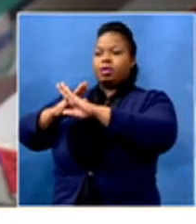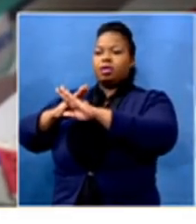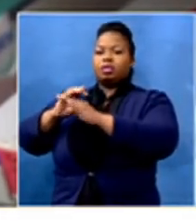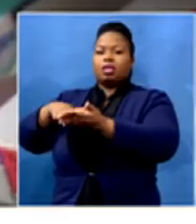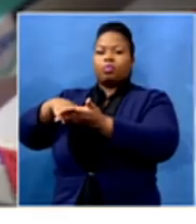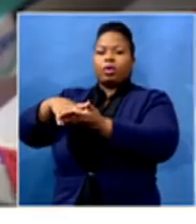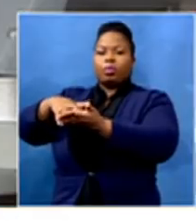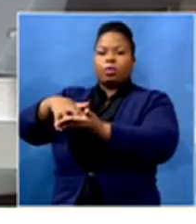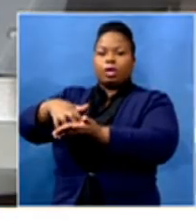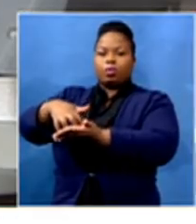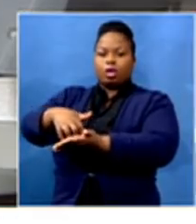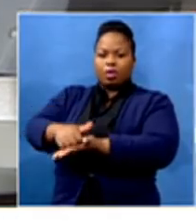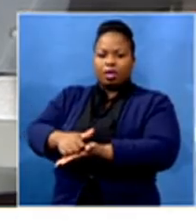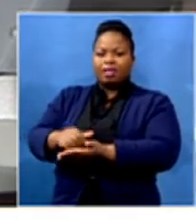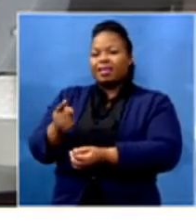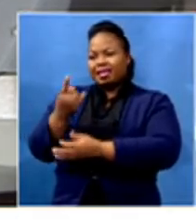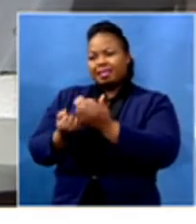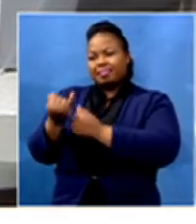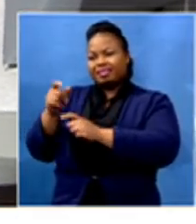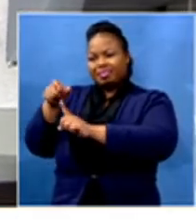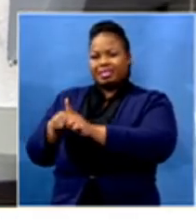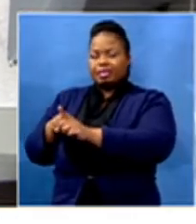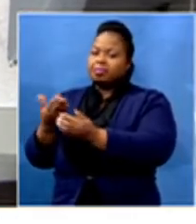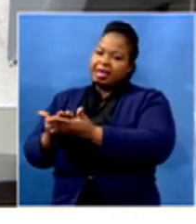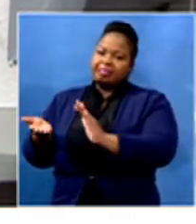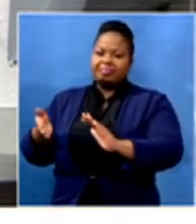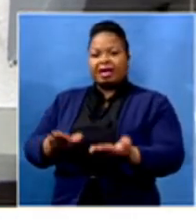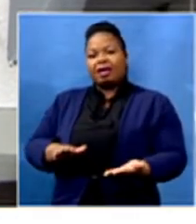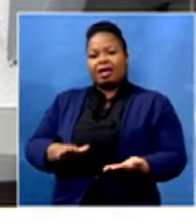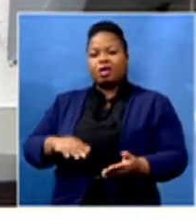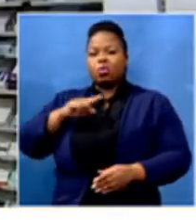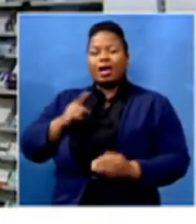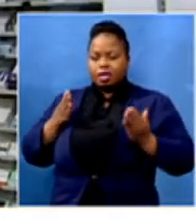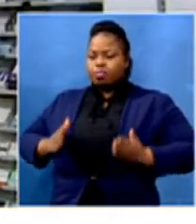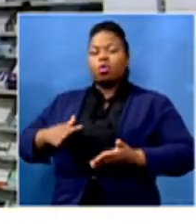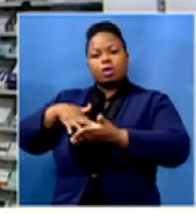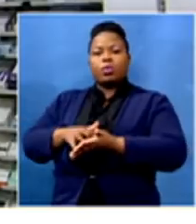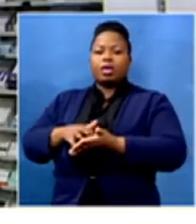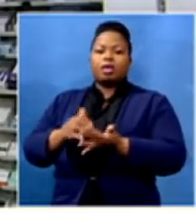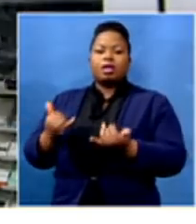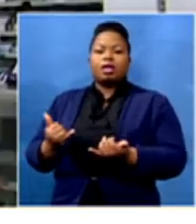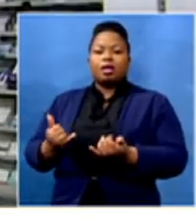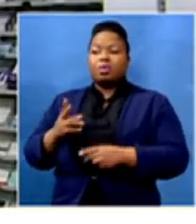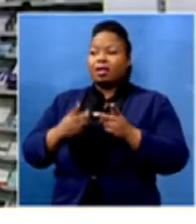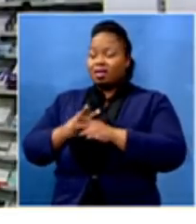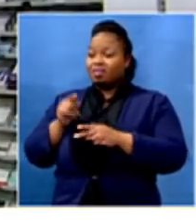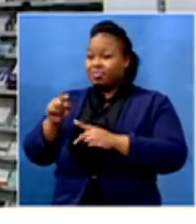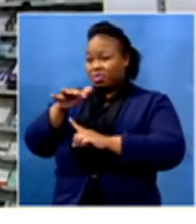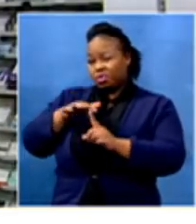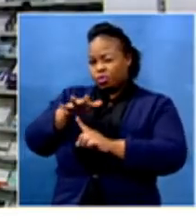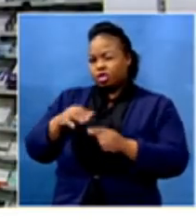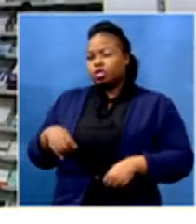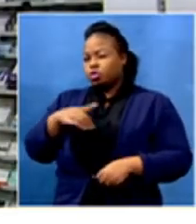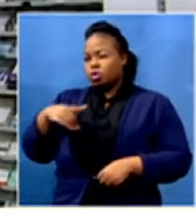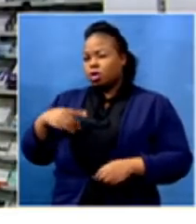and therefore the individual might succumb more to that kind of infection. So those situations, the doctors are always on